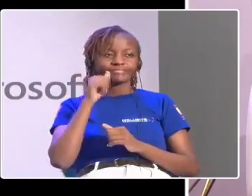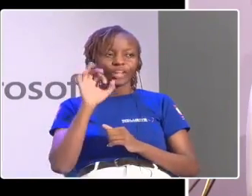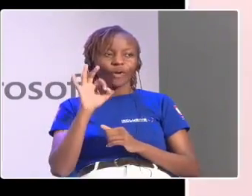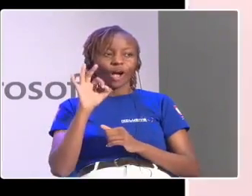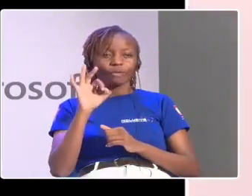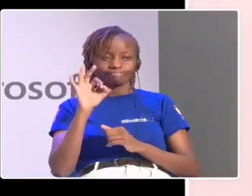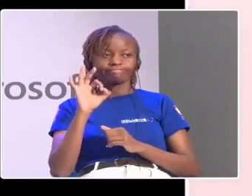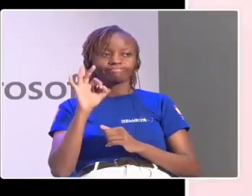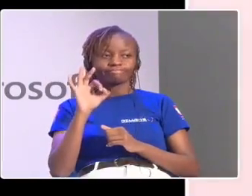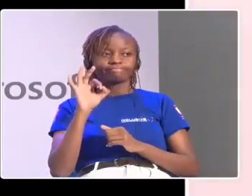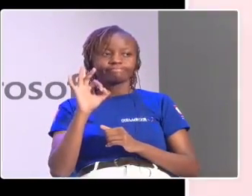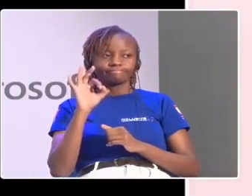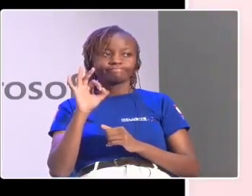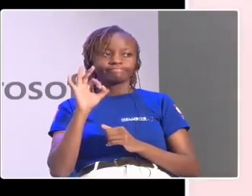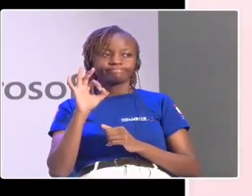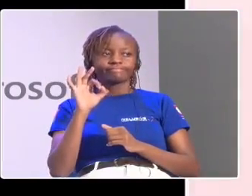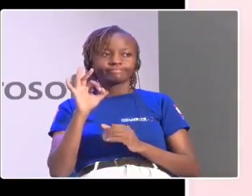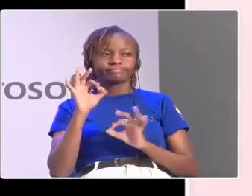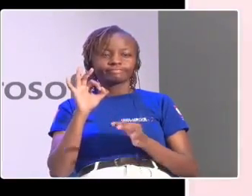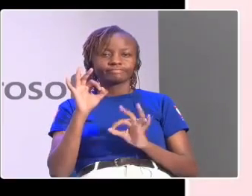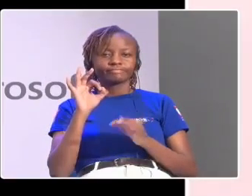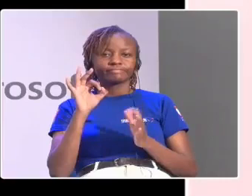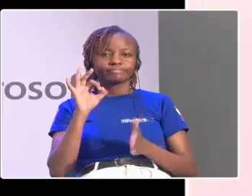Wow. Wow.